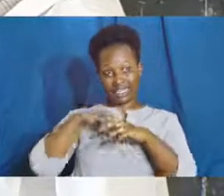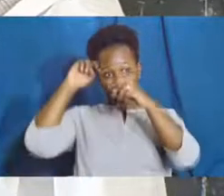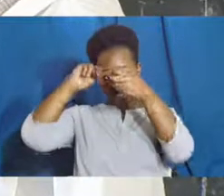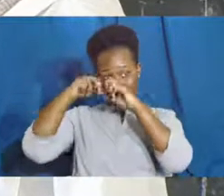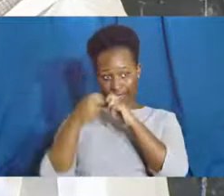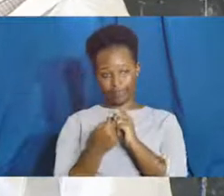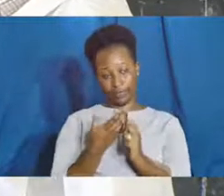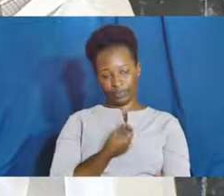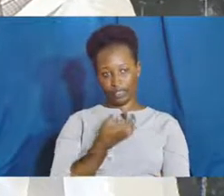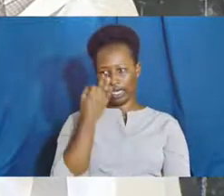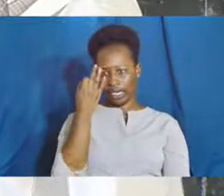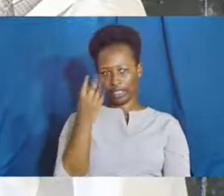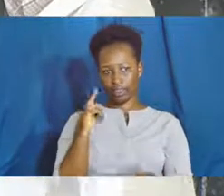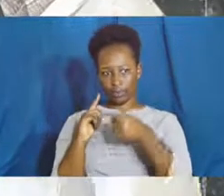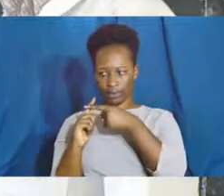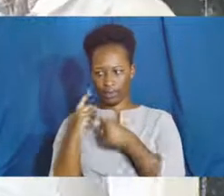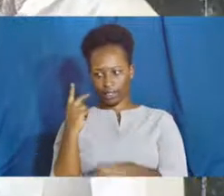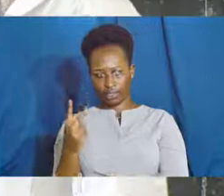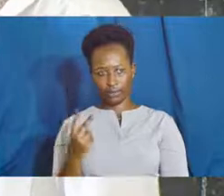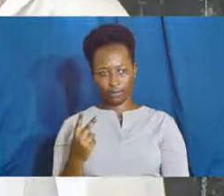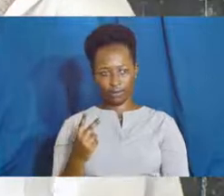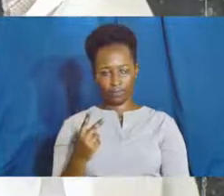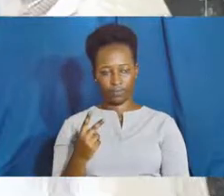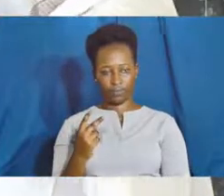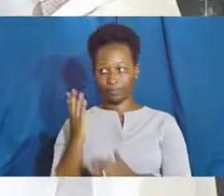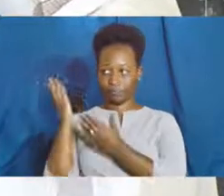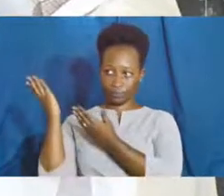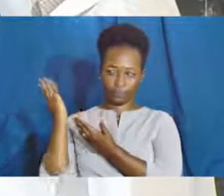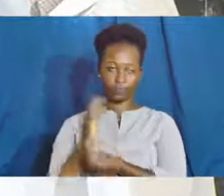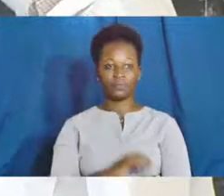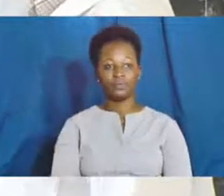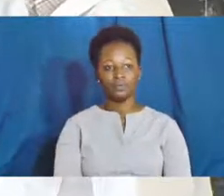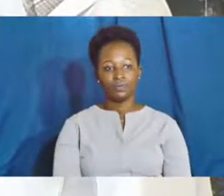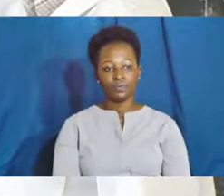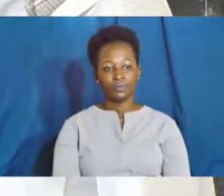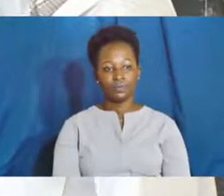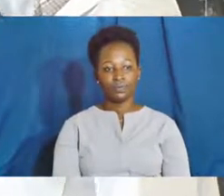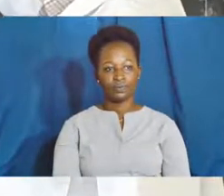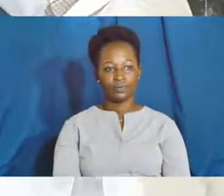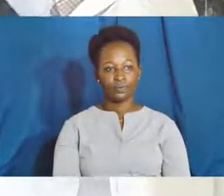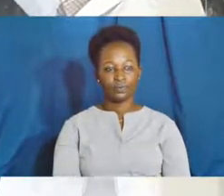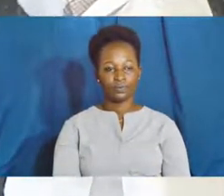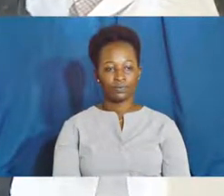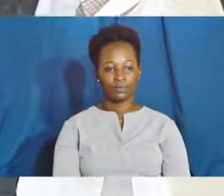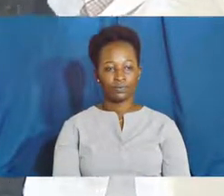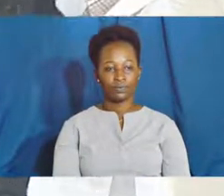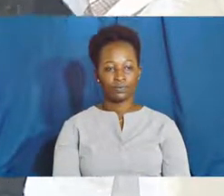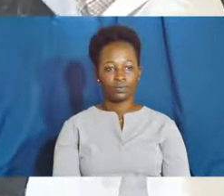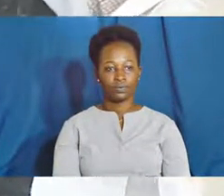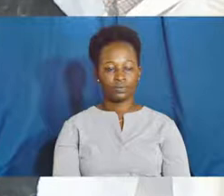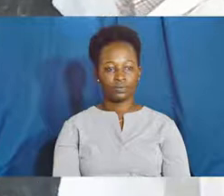we have 3 plus 2, that is in the junction. And then here we have ampere, this is